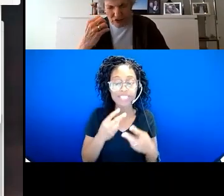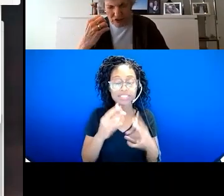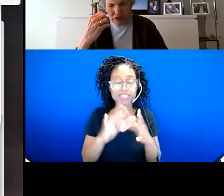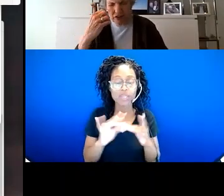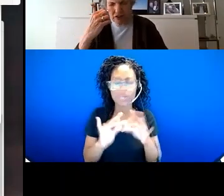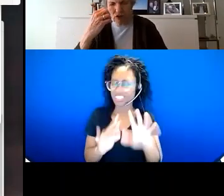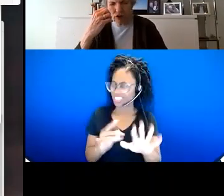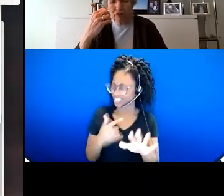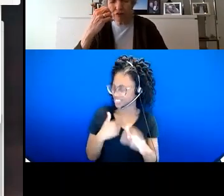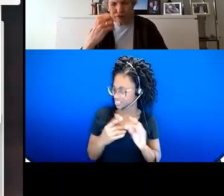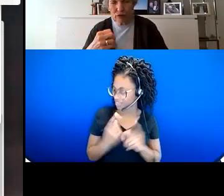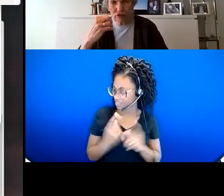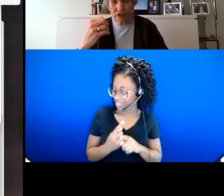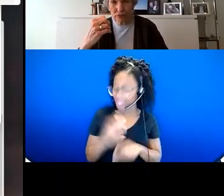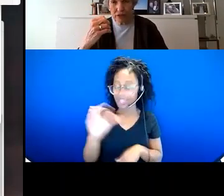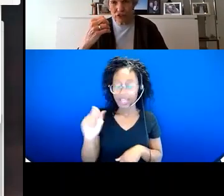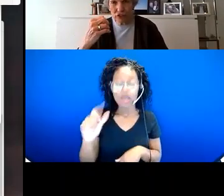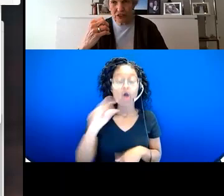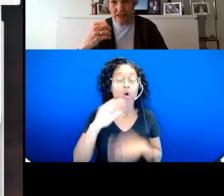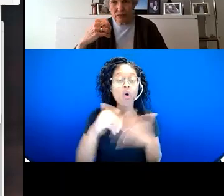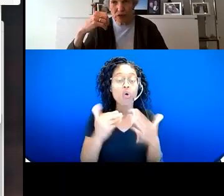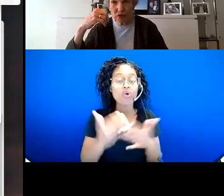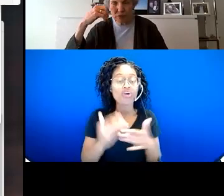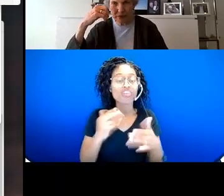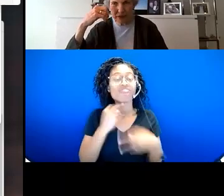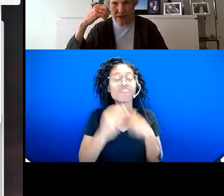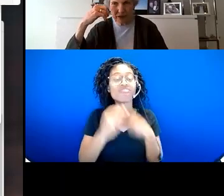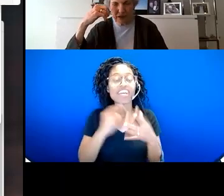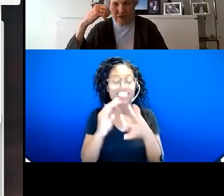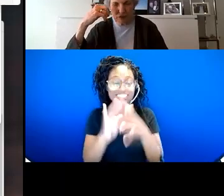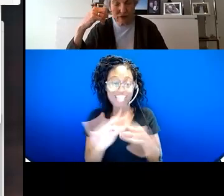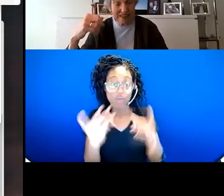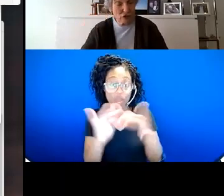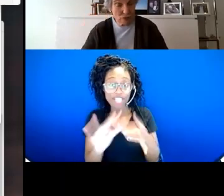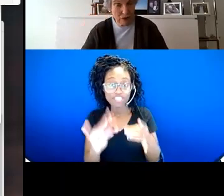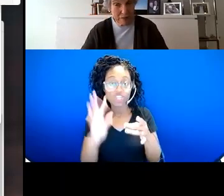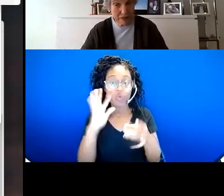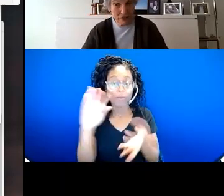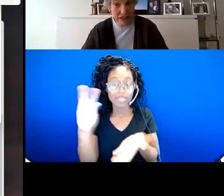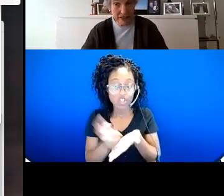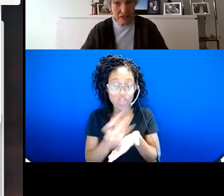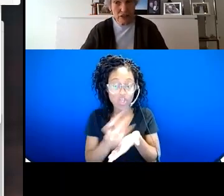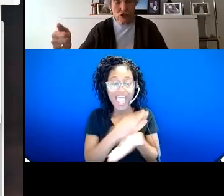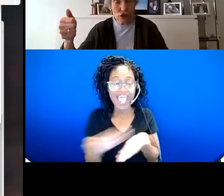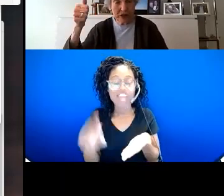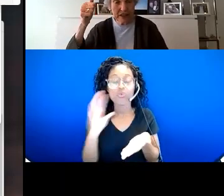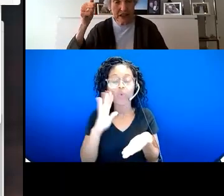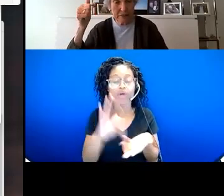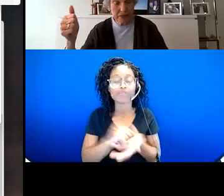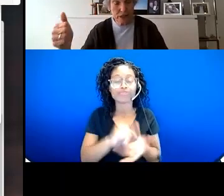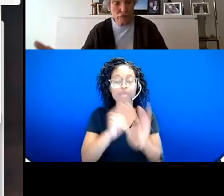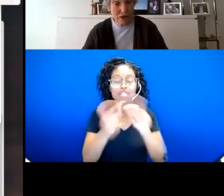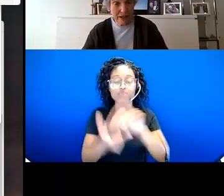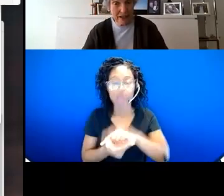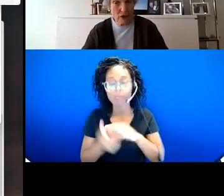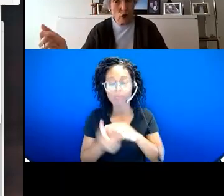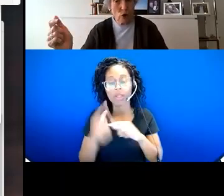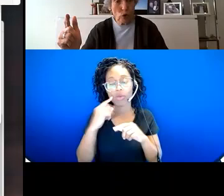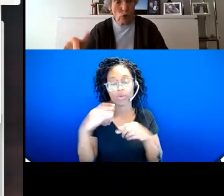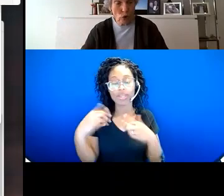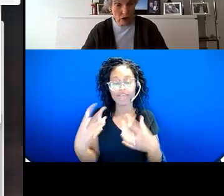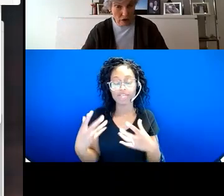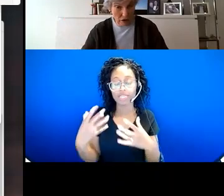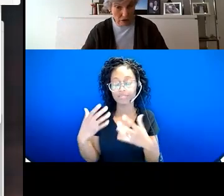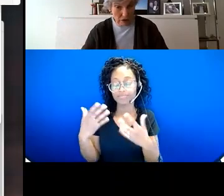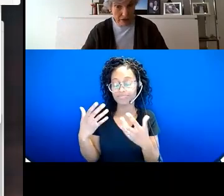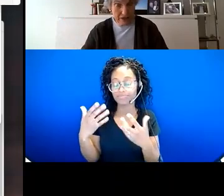yes, all of the voice narration, and we will be transcribing that so it can be read